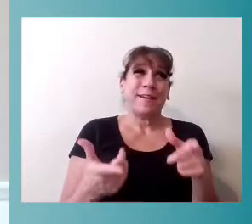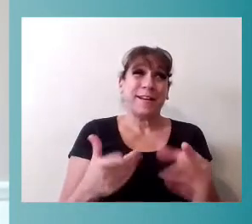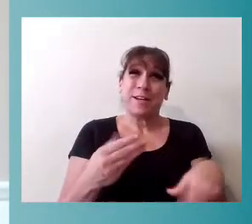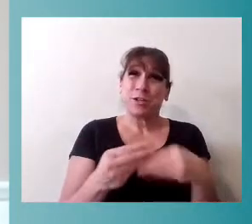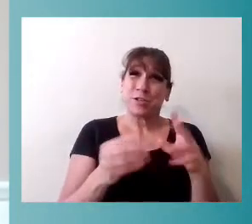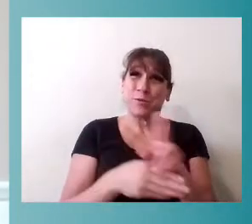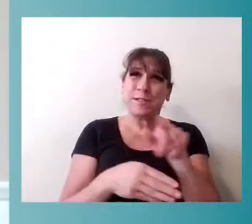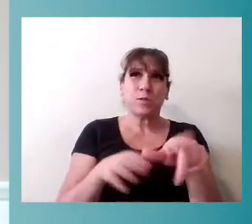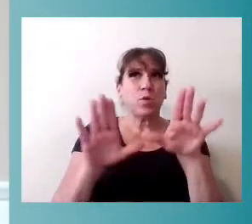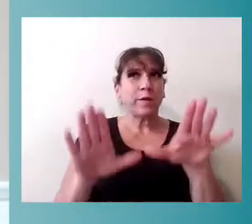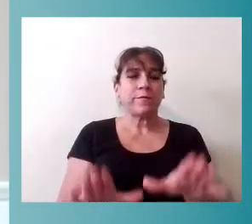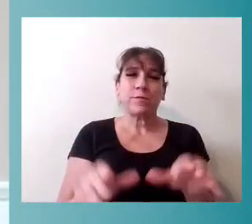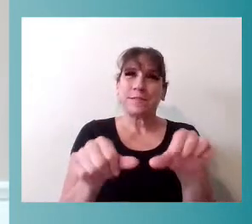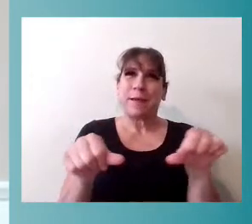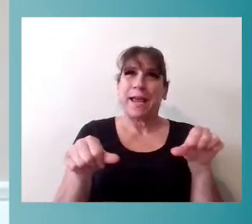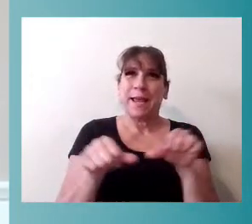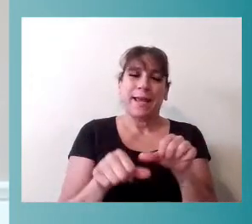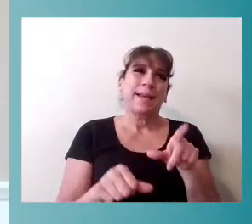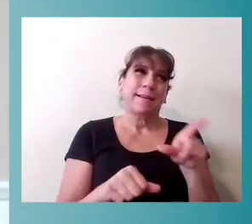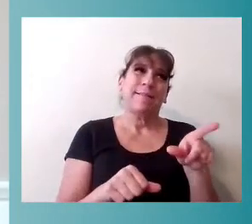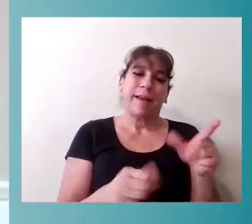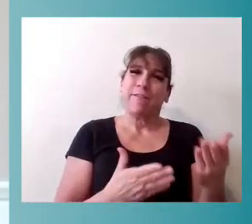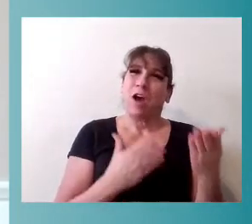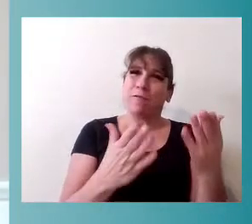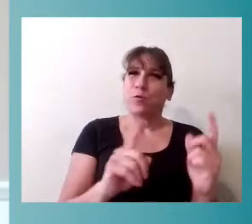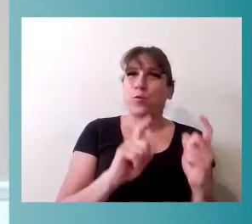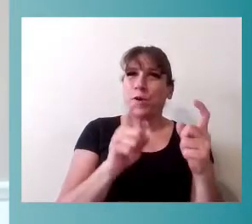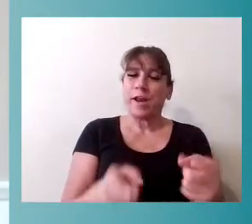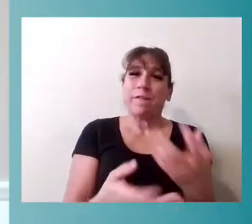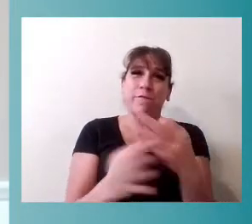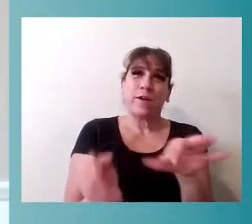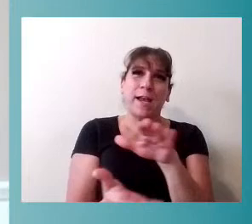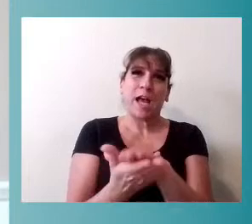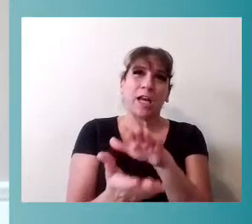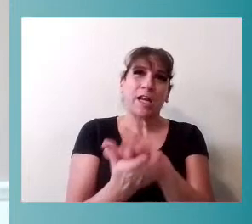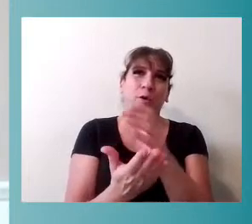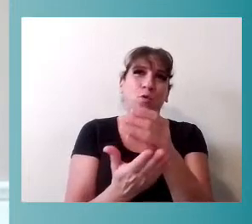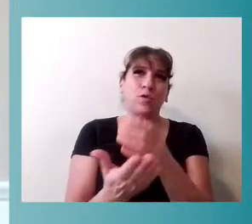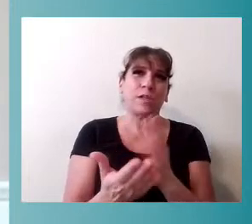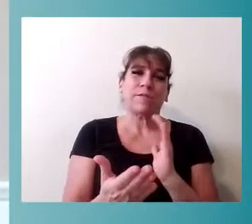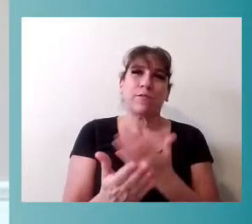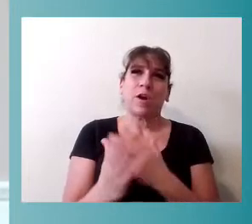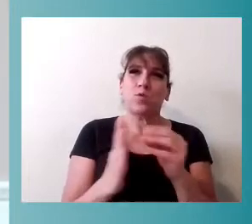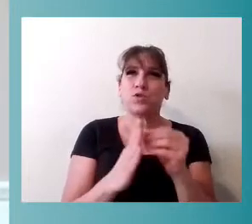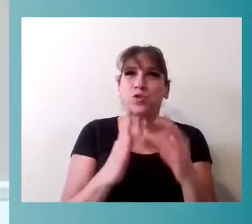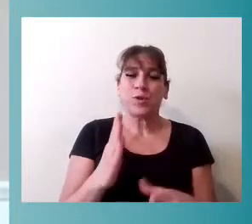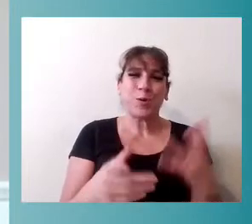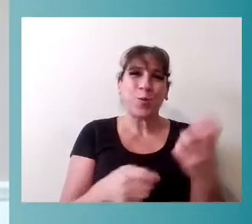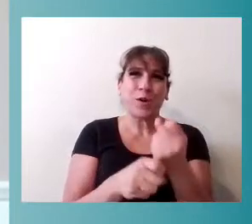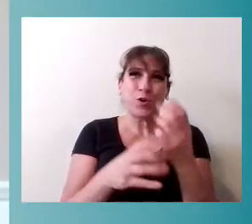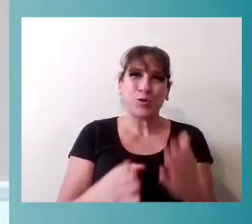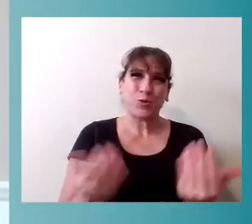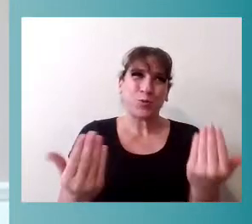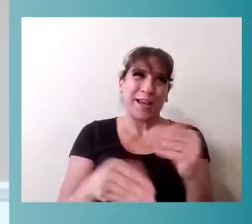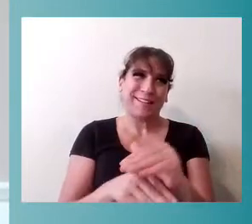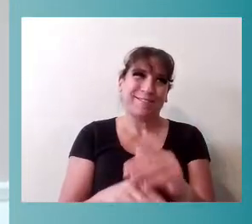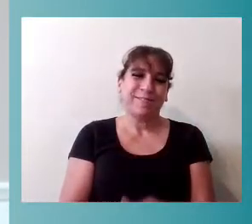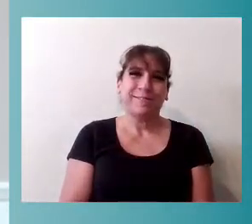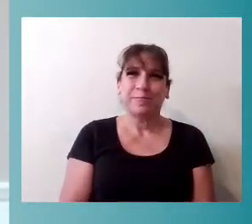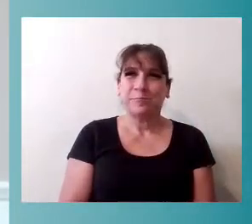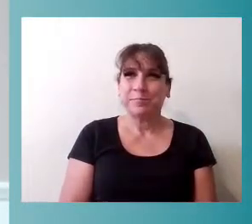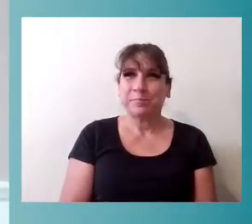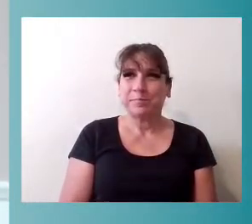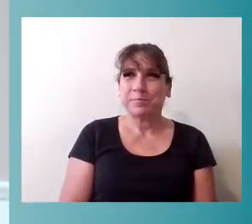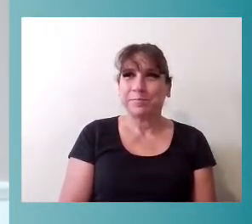and Dr. Resigno have graciously offered to donate free academic courses for our student winners this evening.